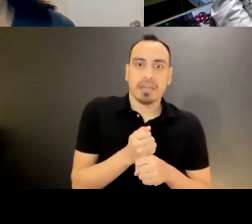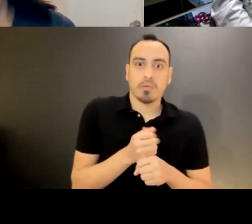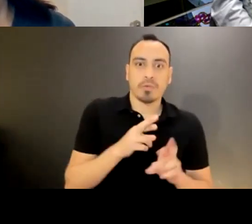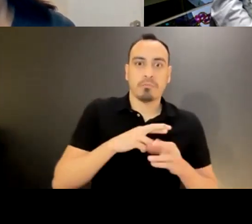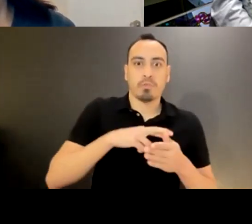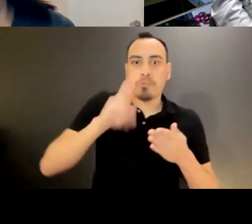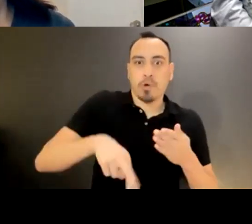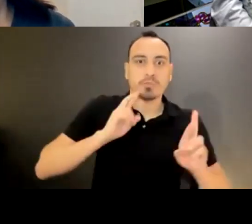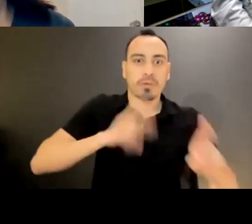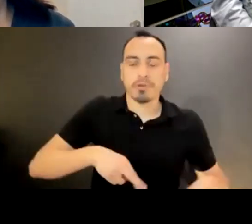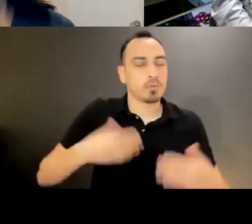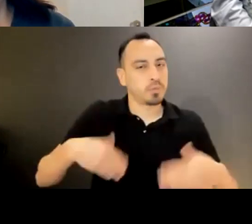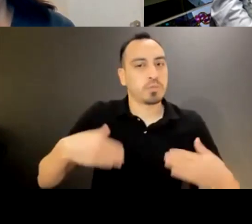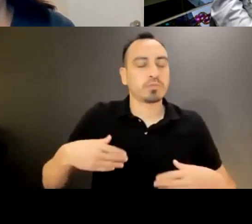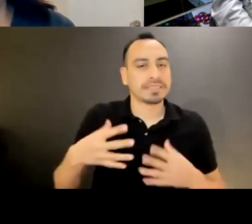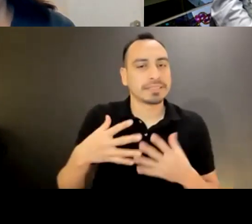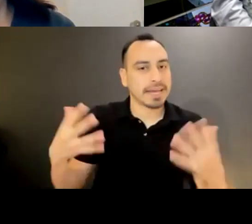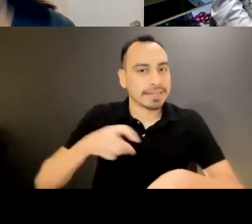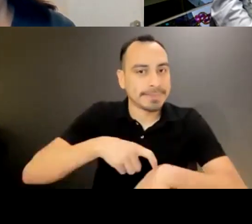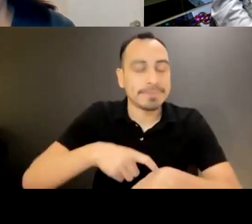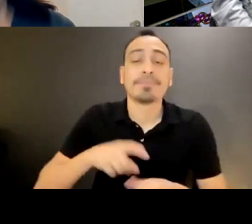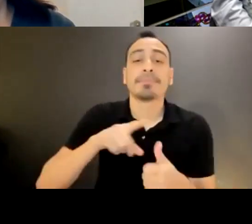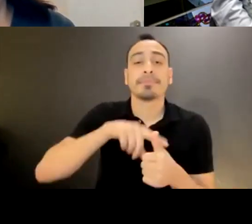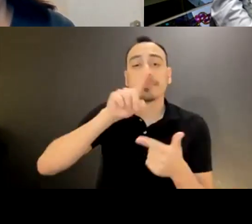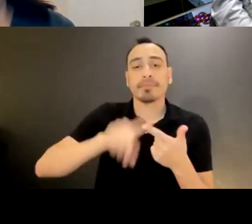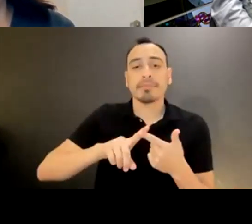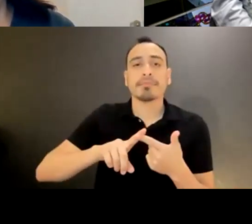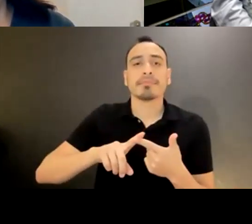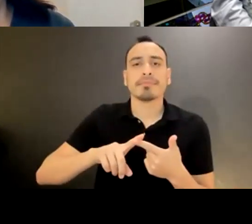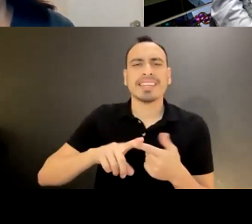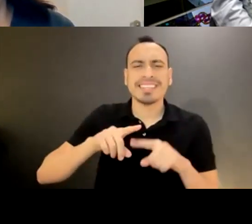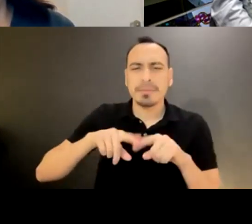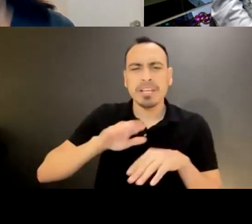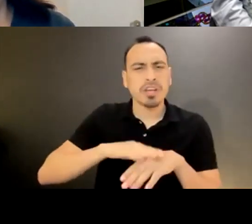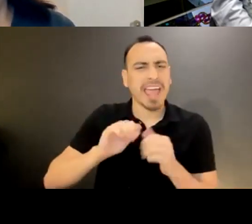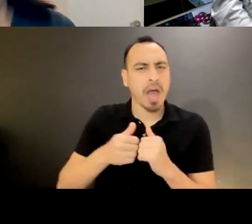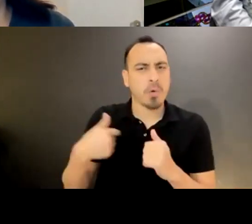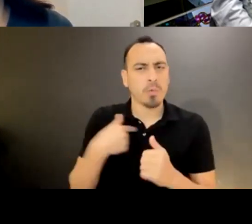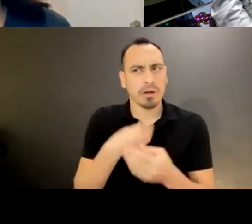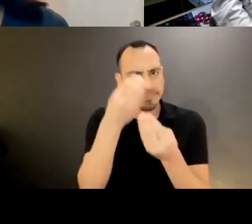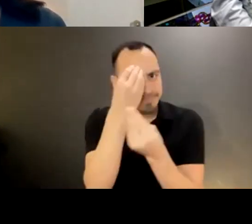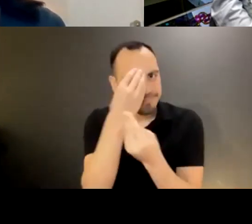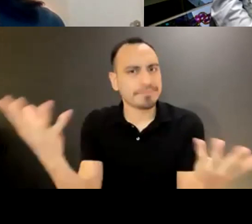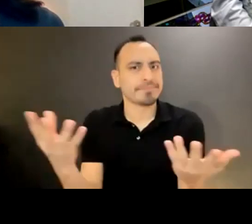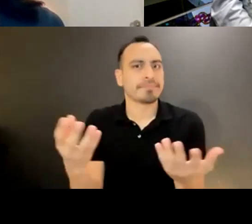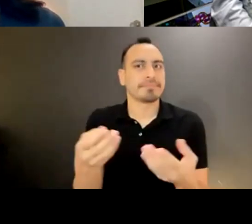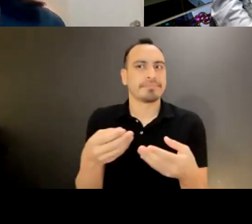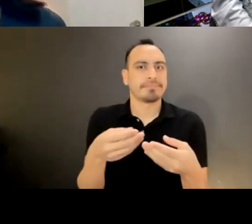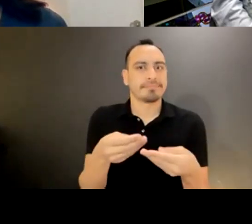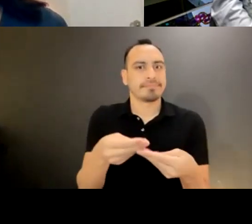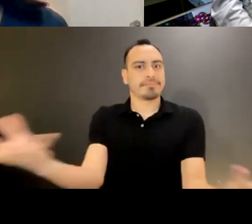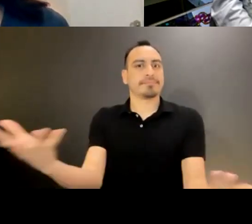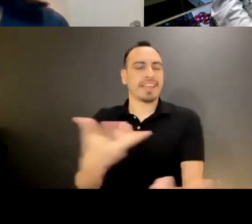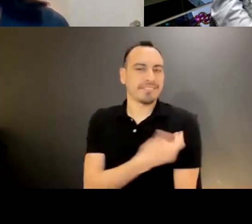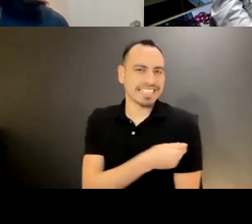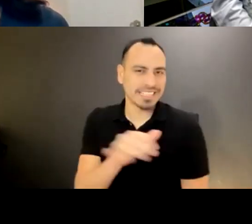I think a lot of it also is dependent on the rollout. In California, there was a